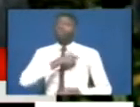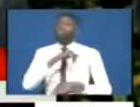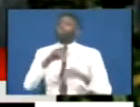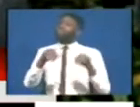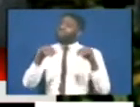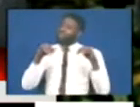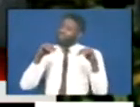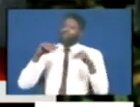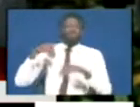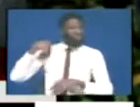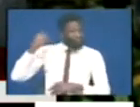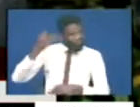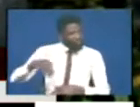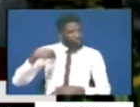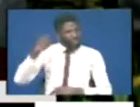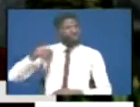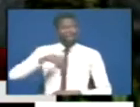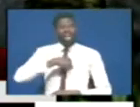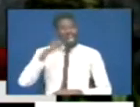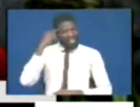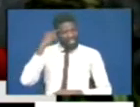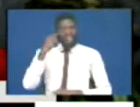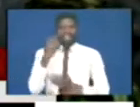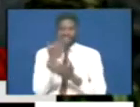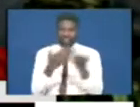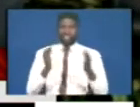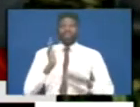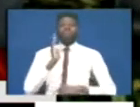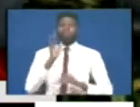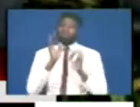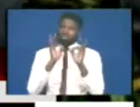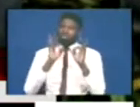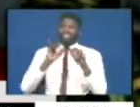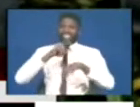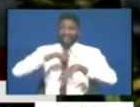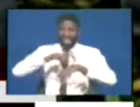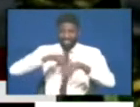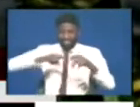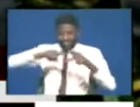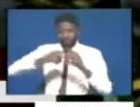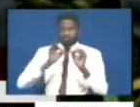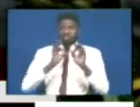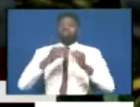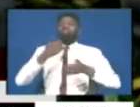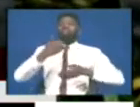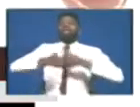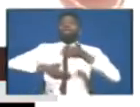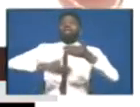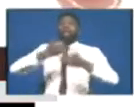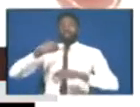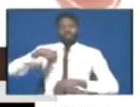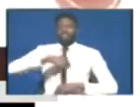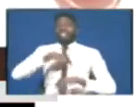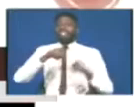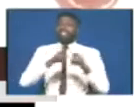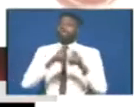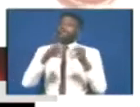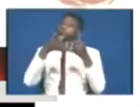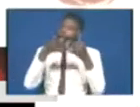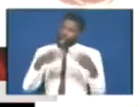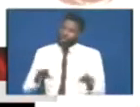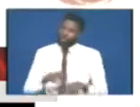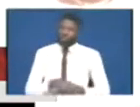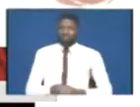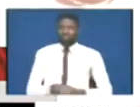cycle. We think things will be good. In the beginning, they start well. By the end of the cycle, we are making losses. Somebody goes